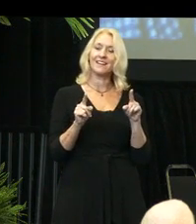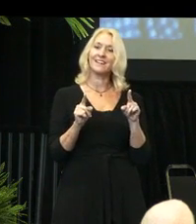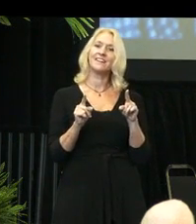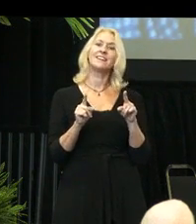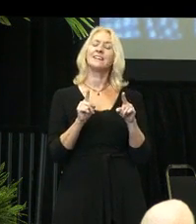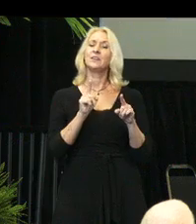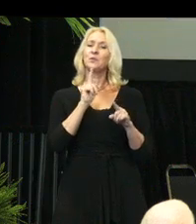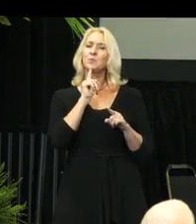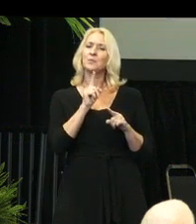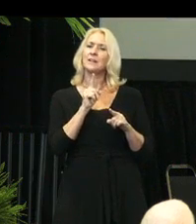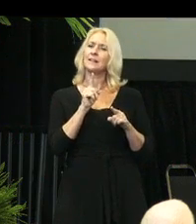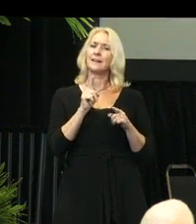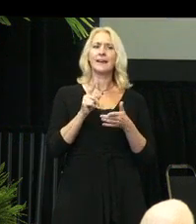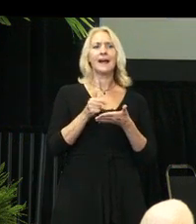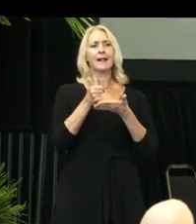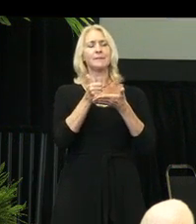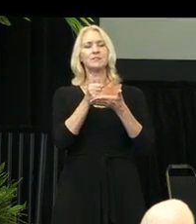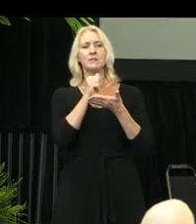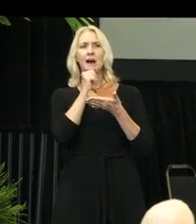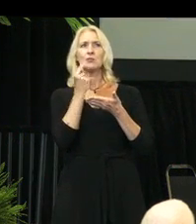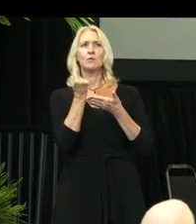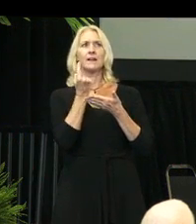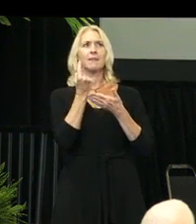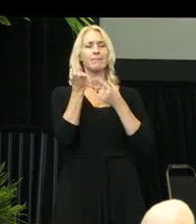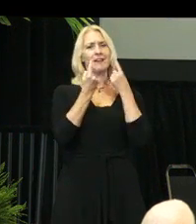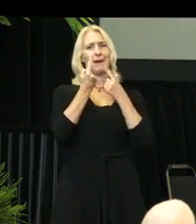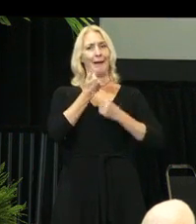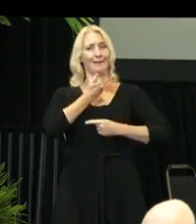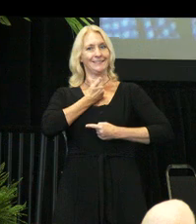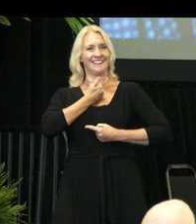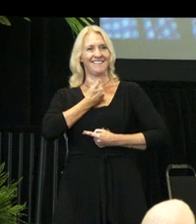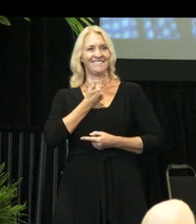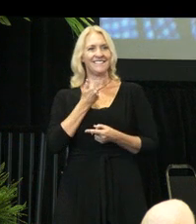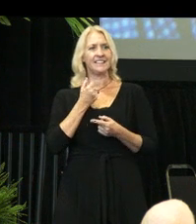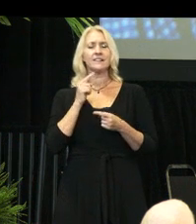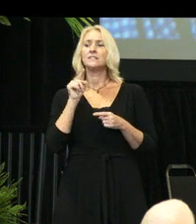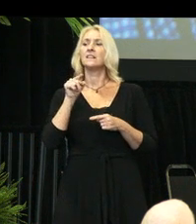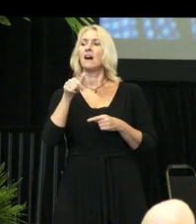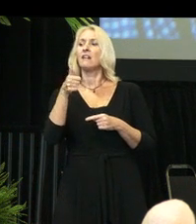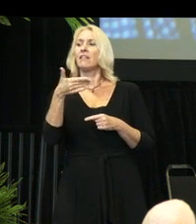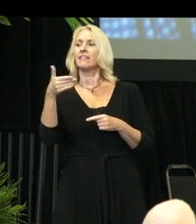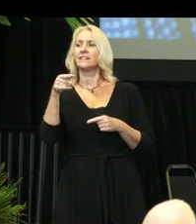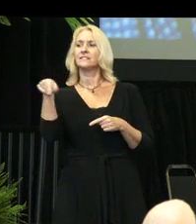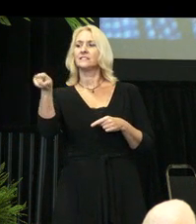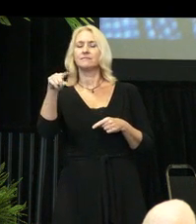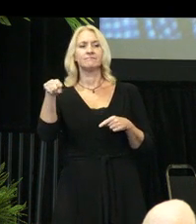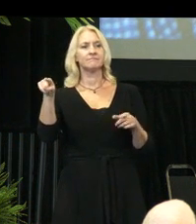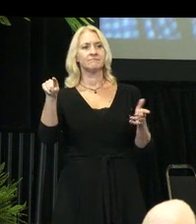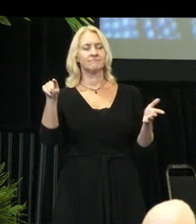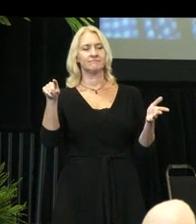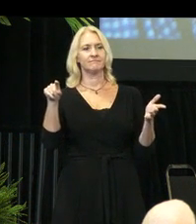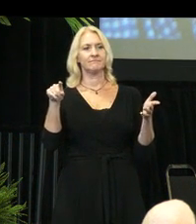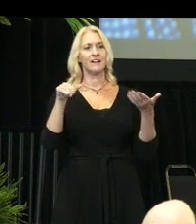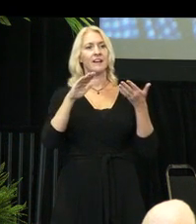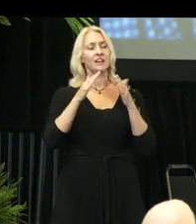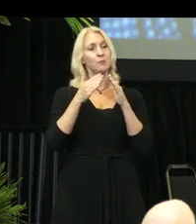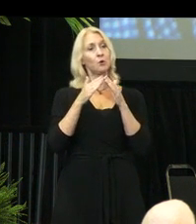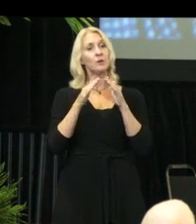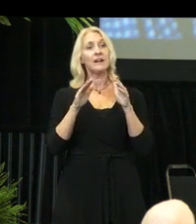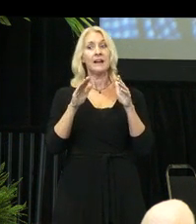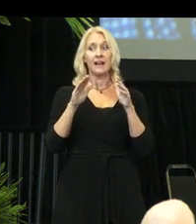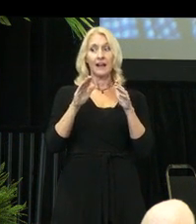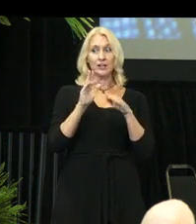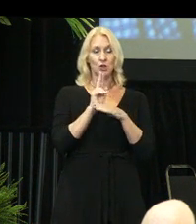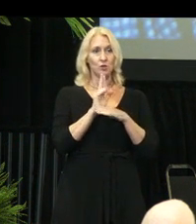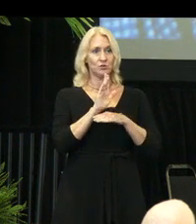be, not to just think about yourself, that there are other things out there, and being able to afford your